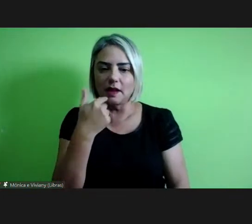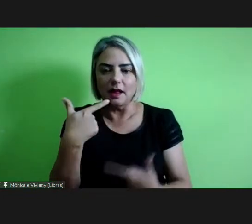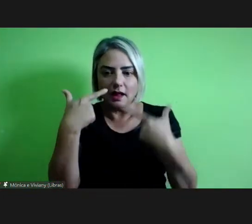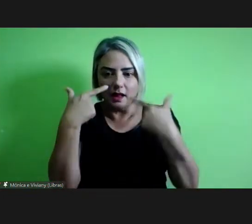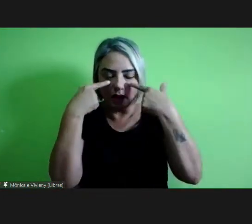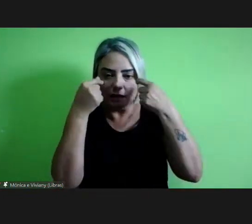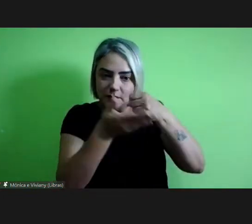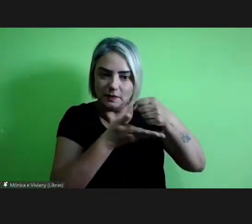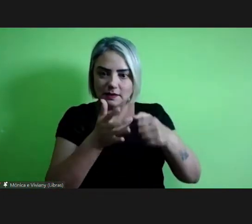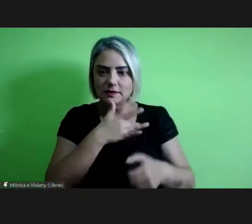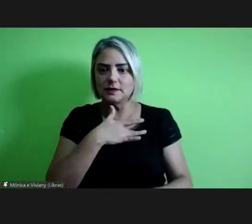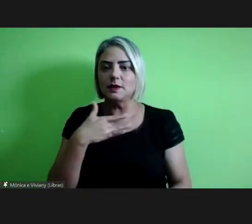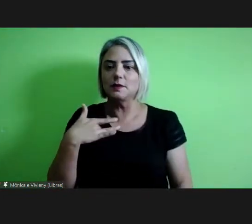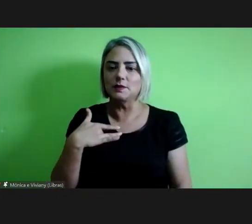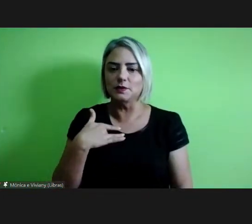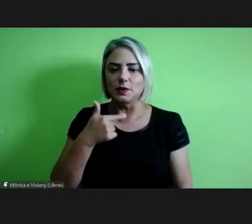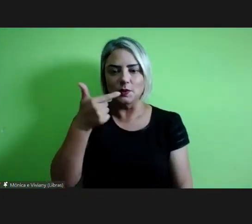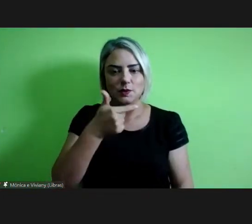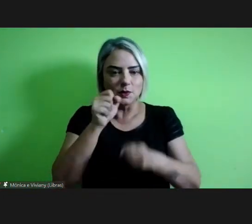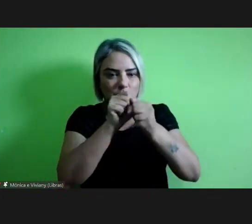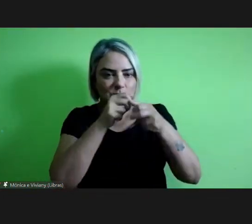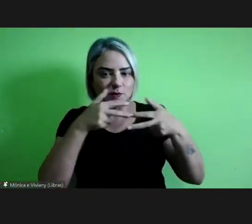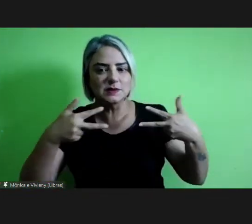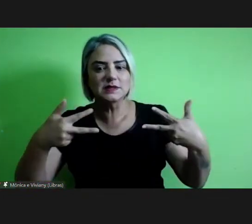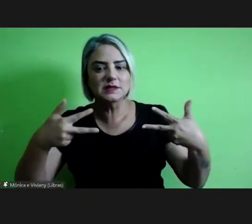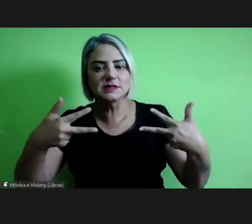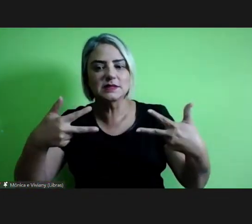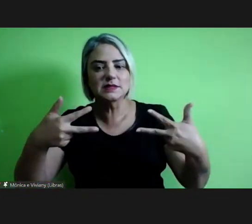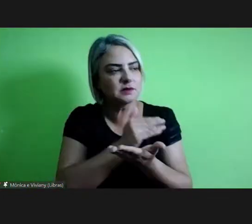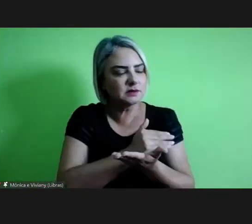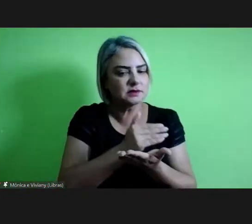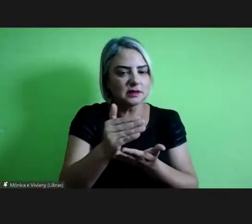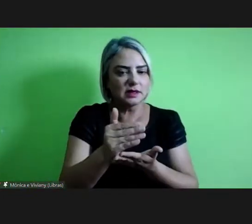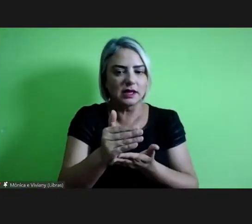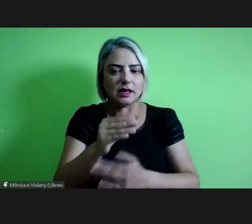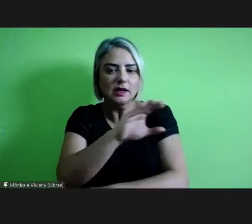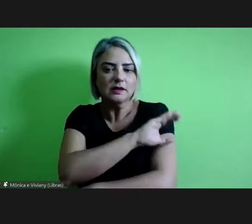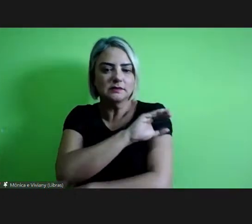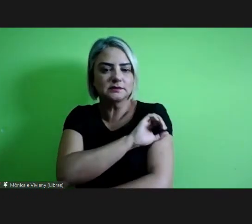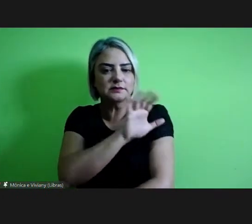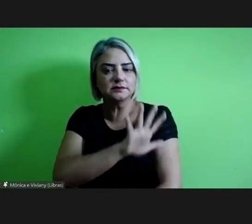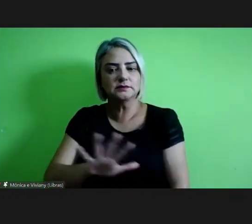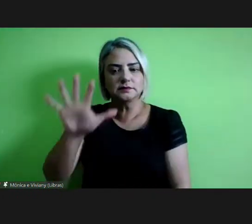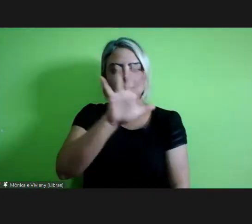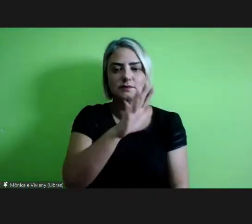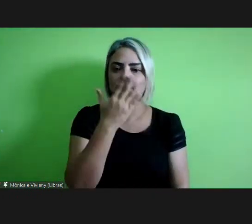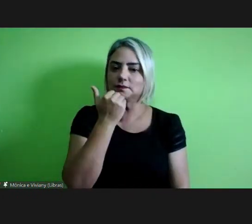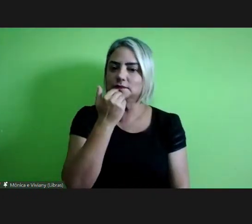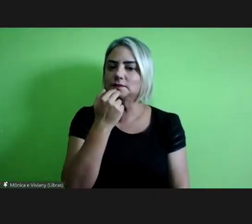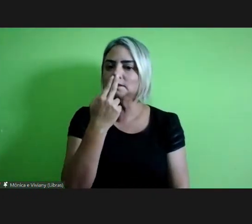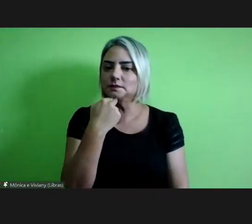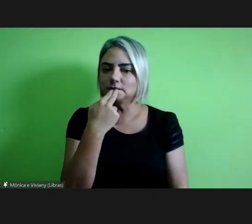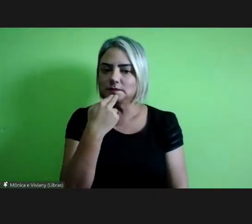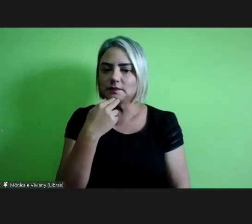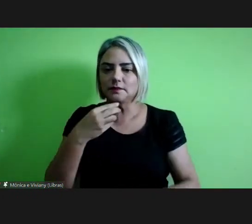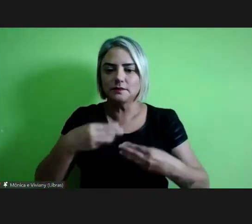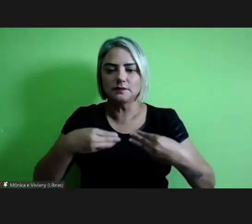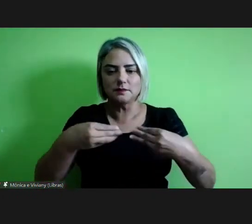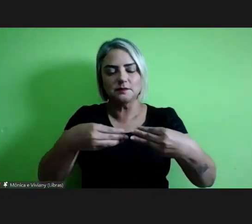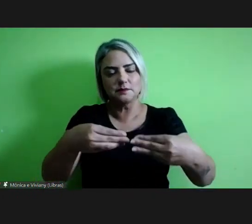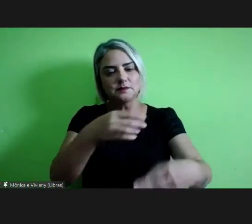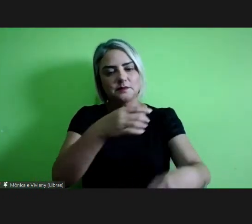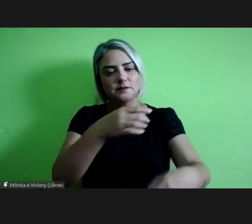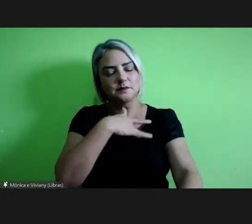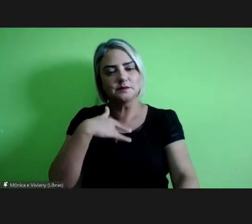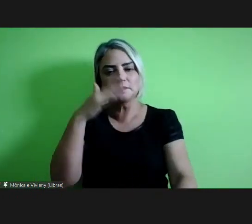of Nutrition and Primary Healthcare. The second seminar is an initiative of the General